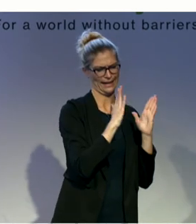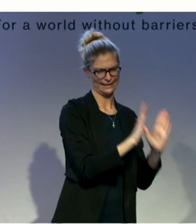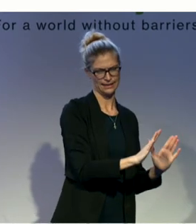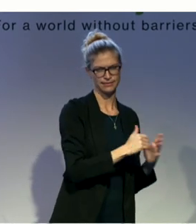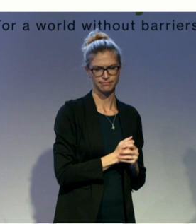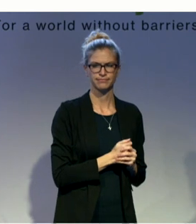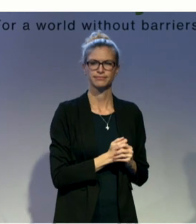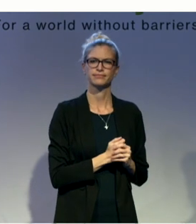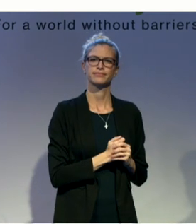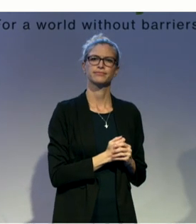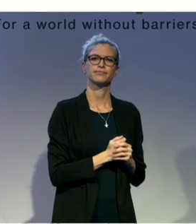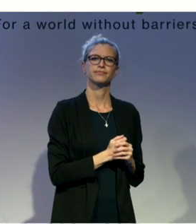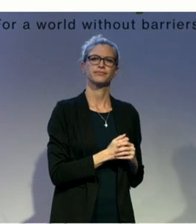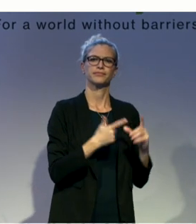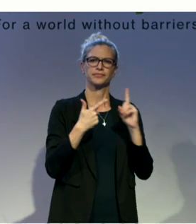and resources from